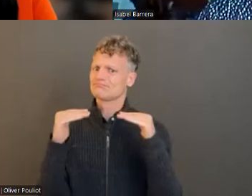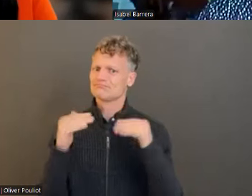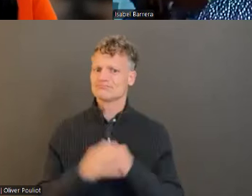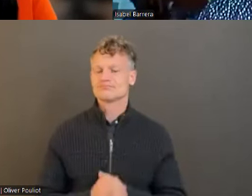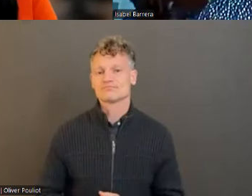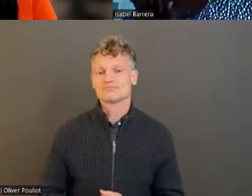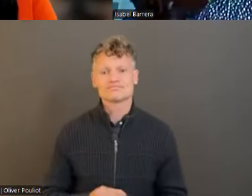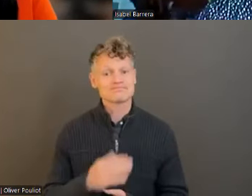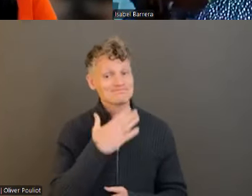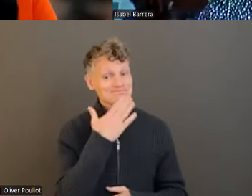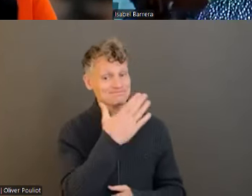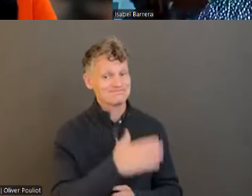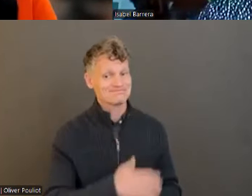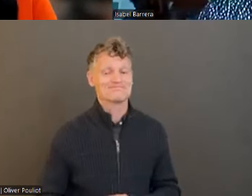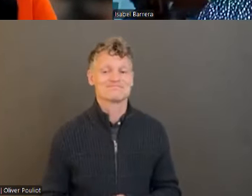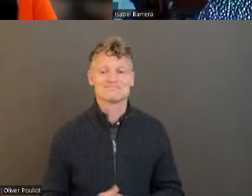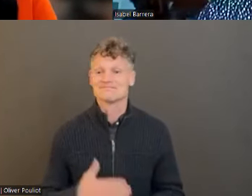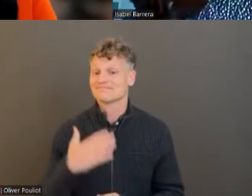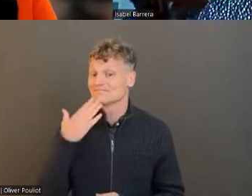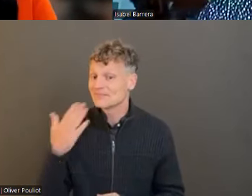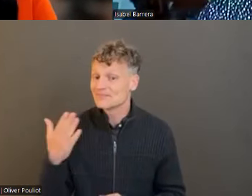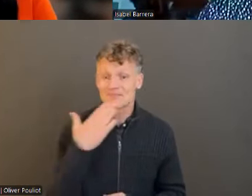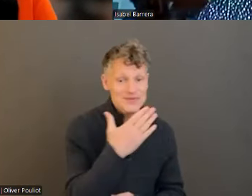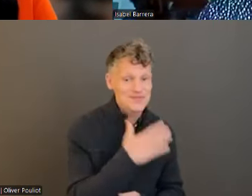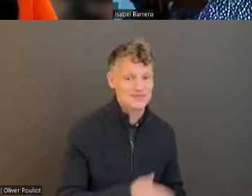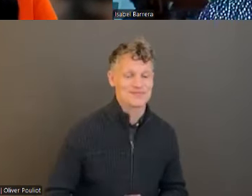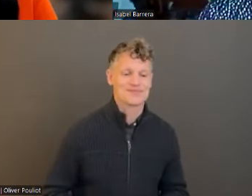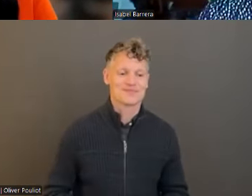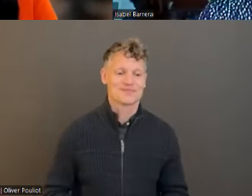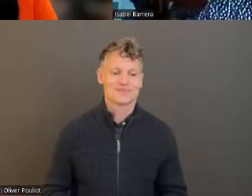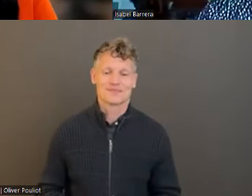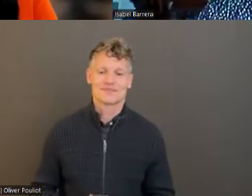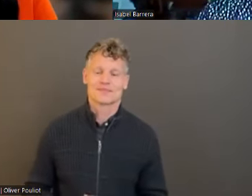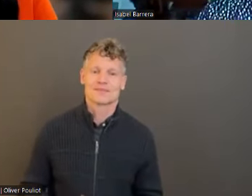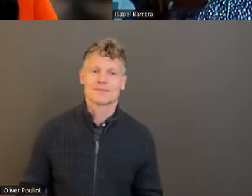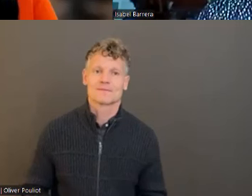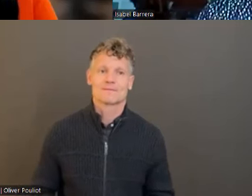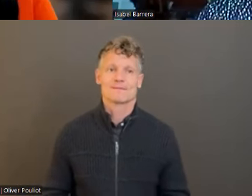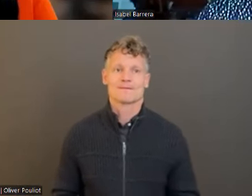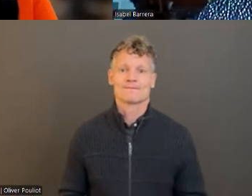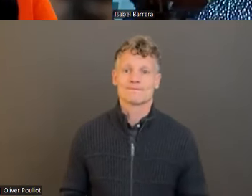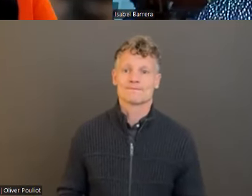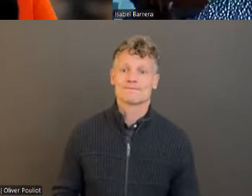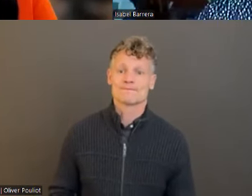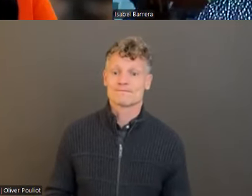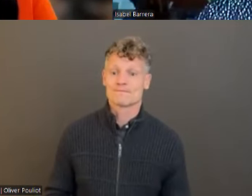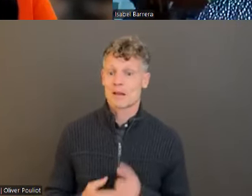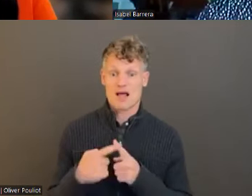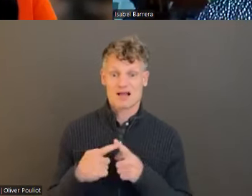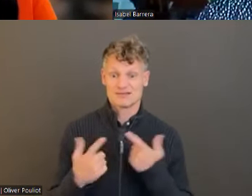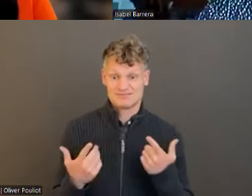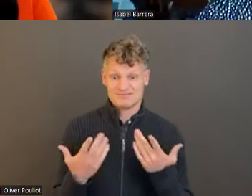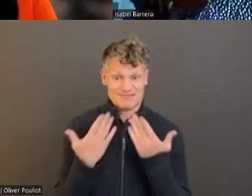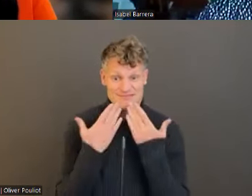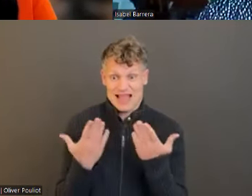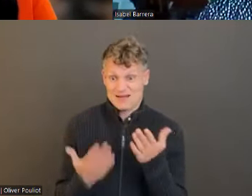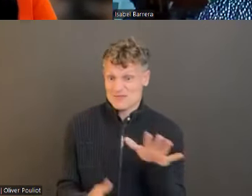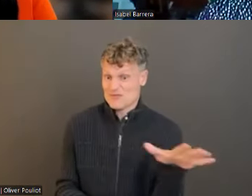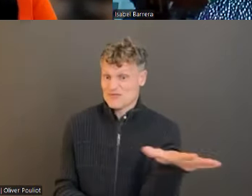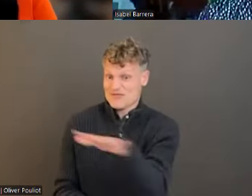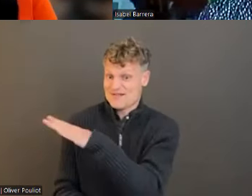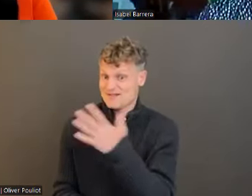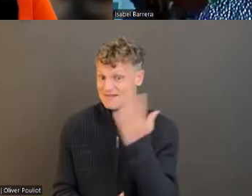Thank you so much, Dr. Pereira, Dr. Olmozabal. In fact, thank you so much for all of our panelists and